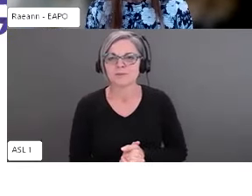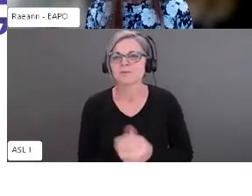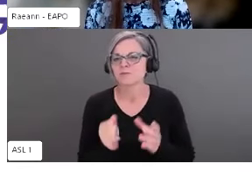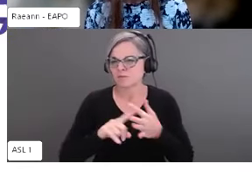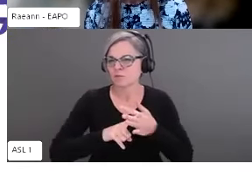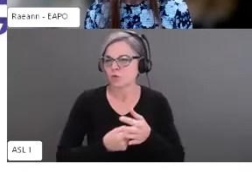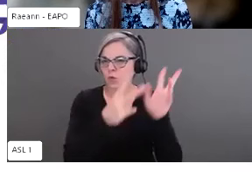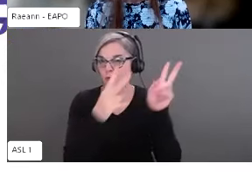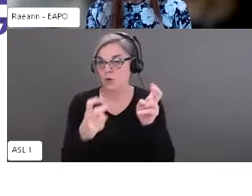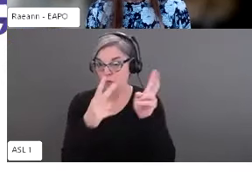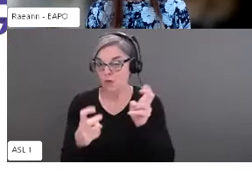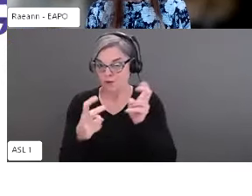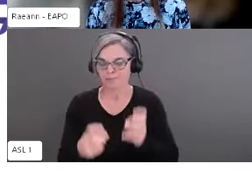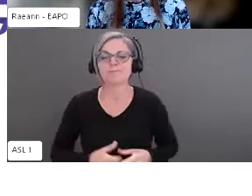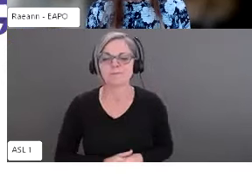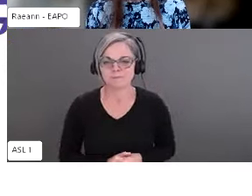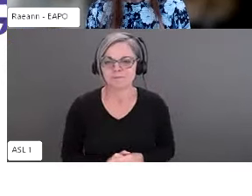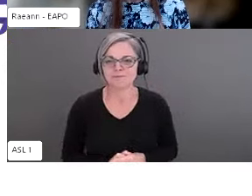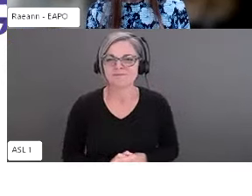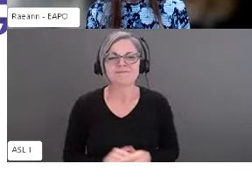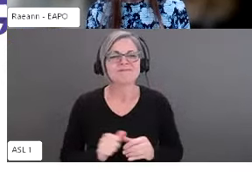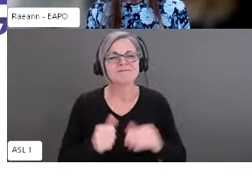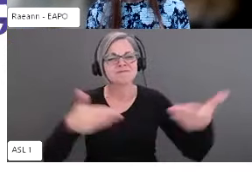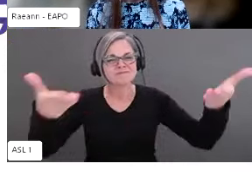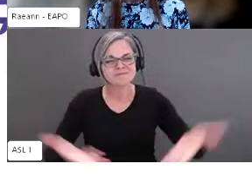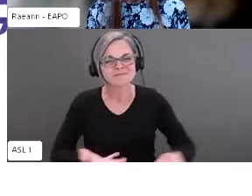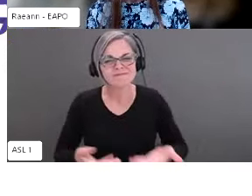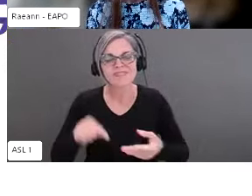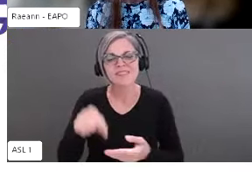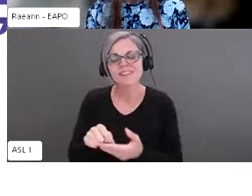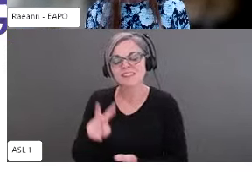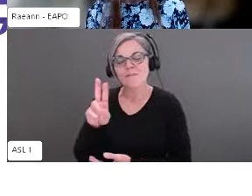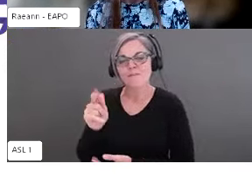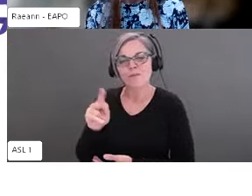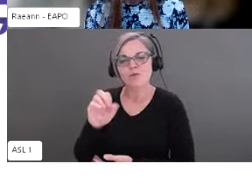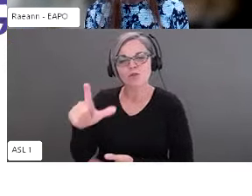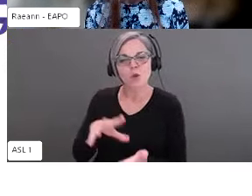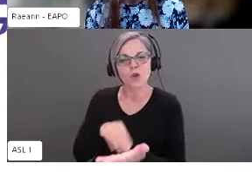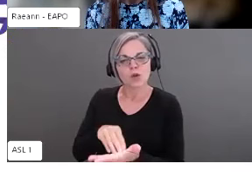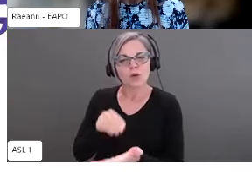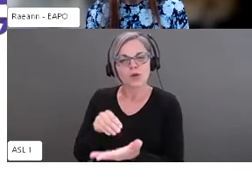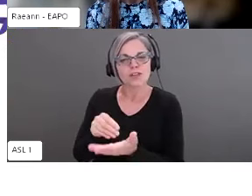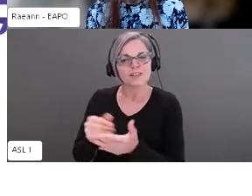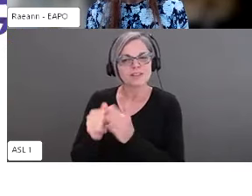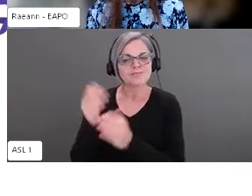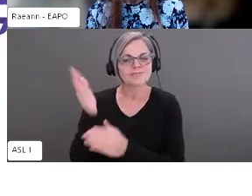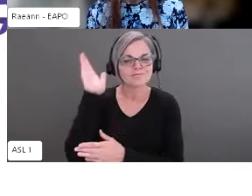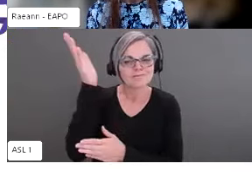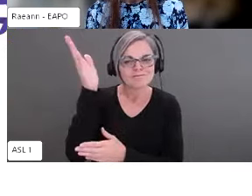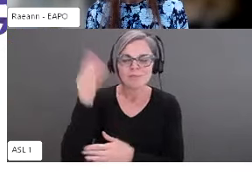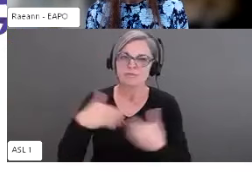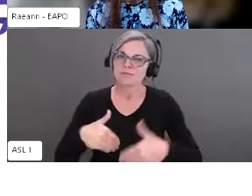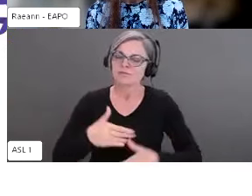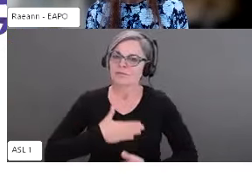So welcome everyone to today's virtual learning series. We're so pleased to provide this learning series in recognition